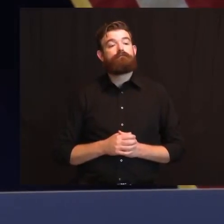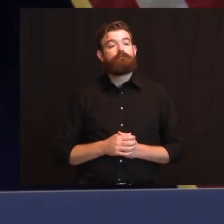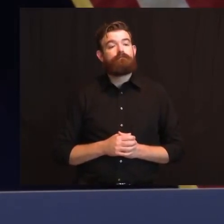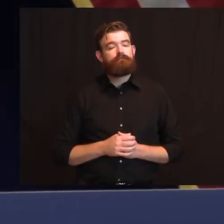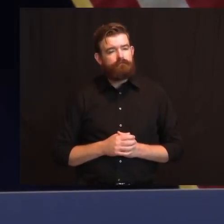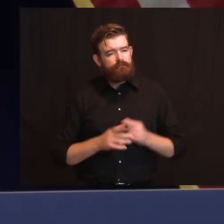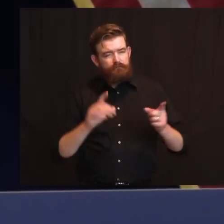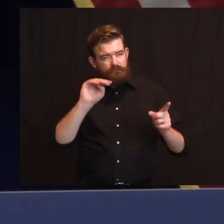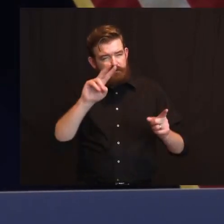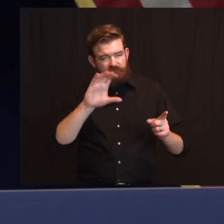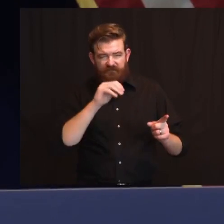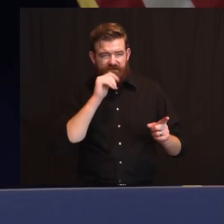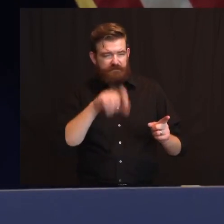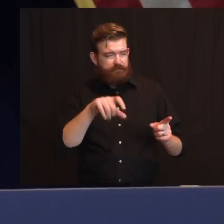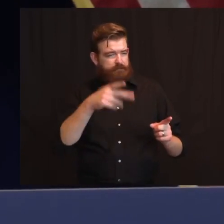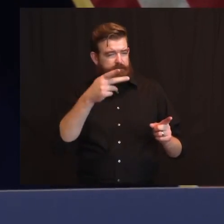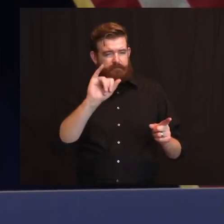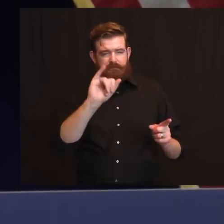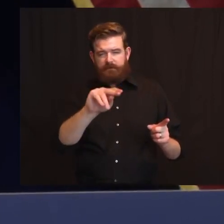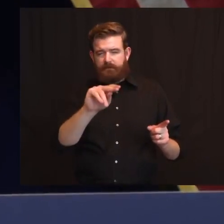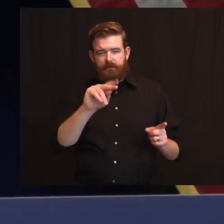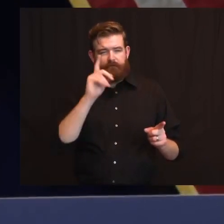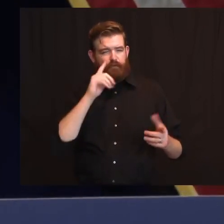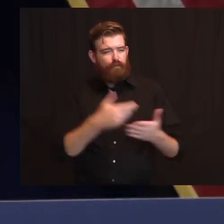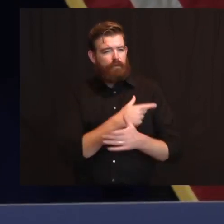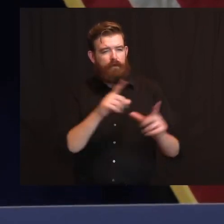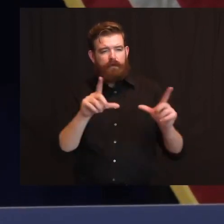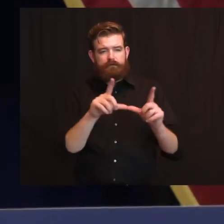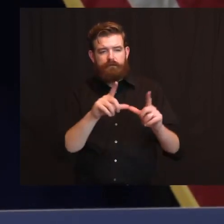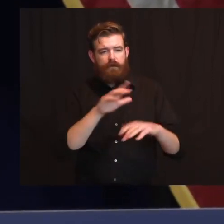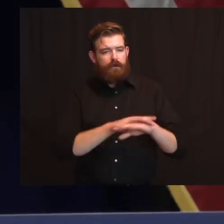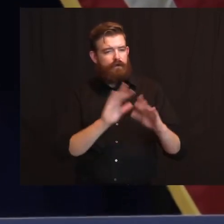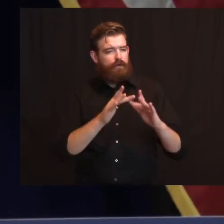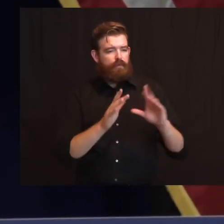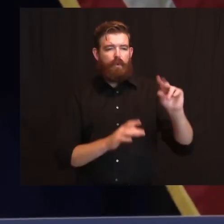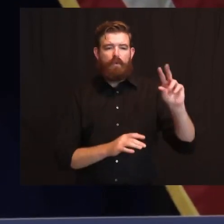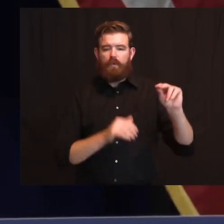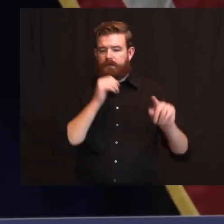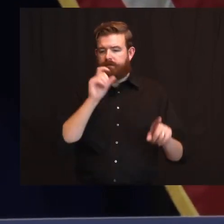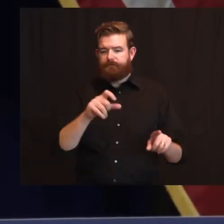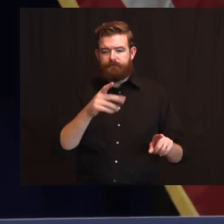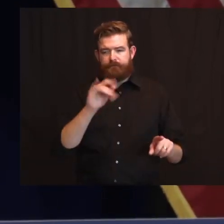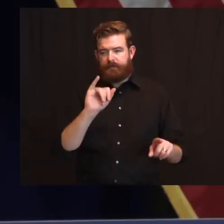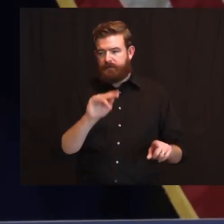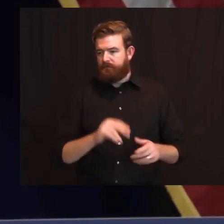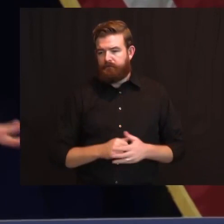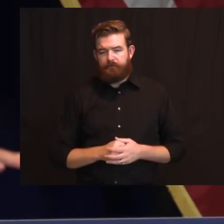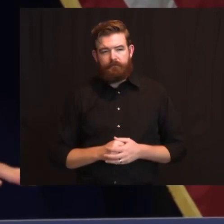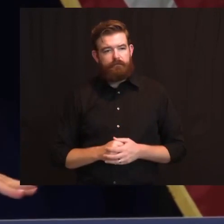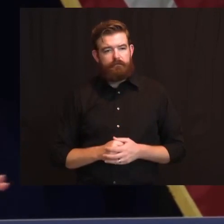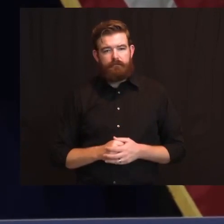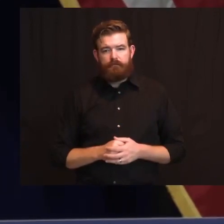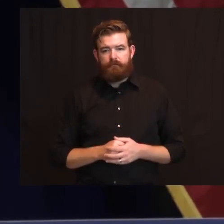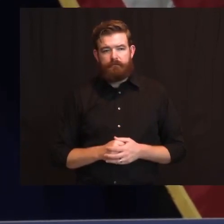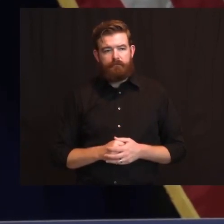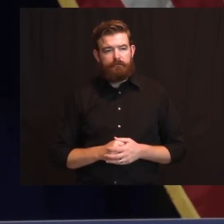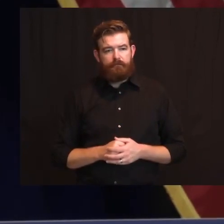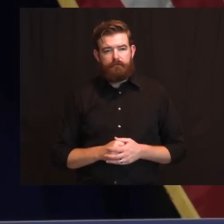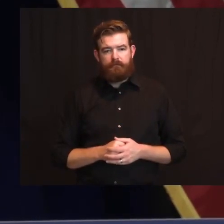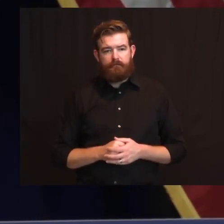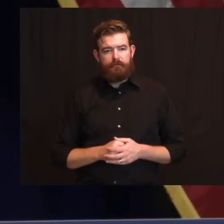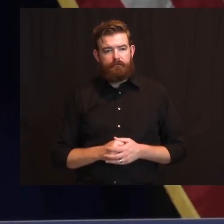Number two, you're talking about the bill where that requires us to set aside